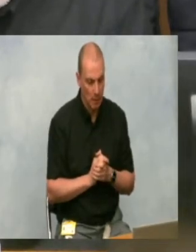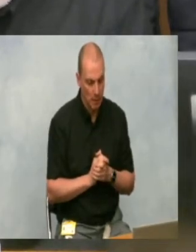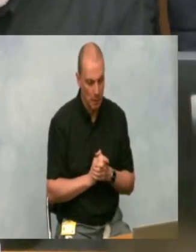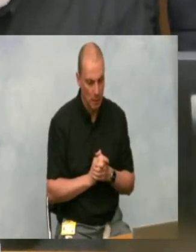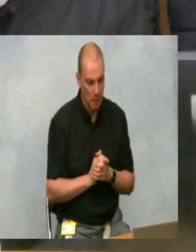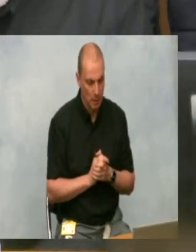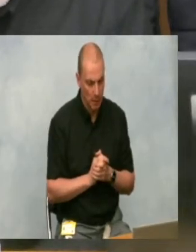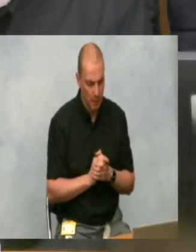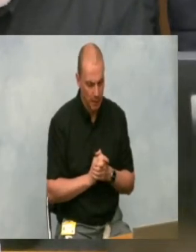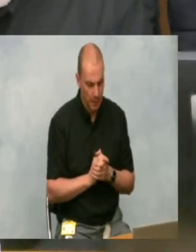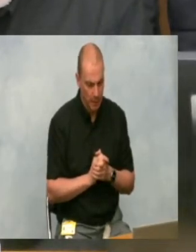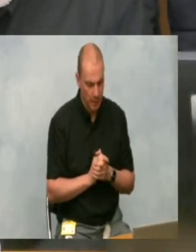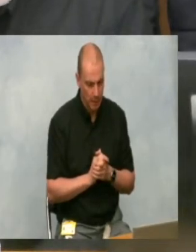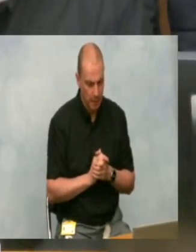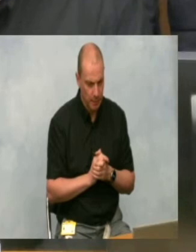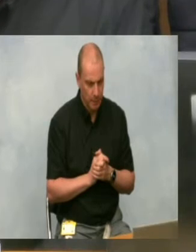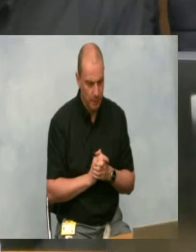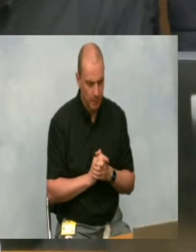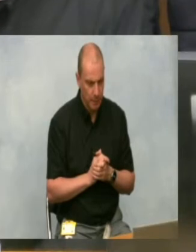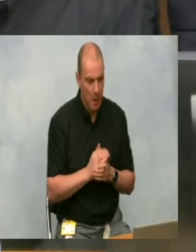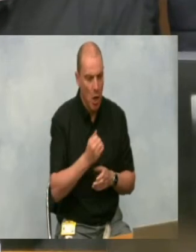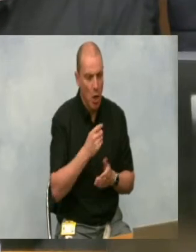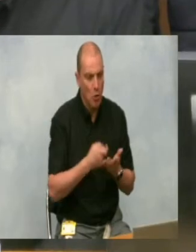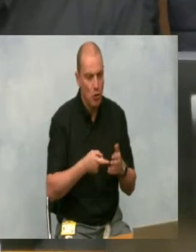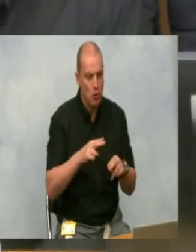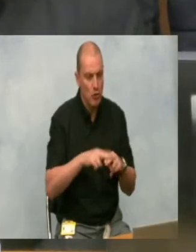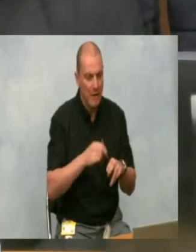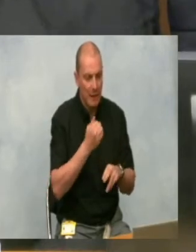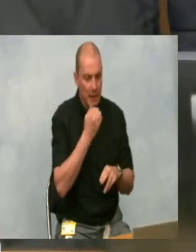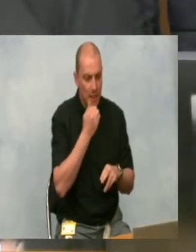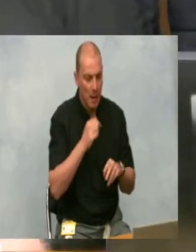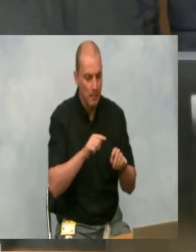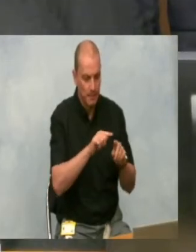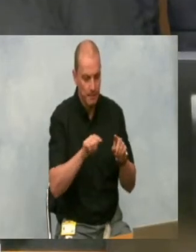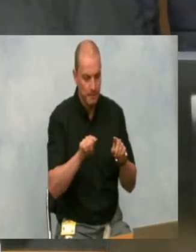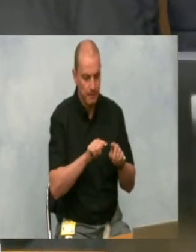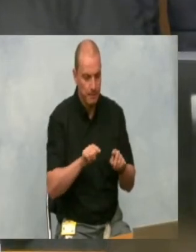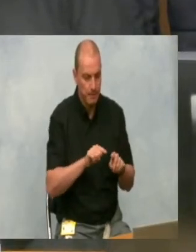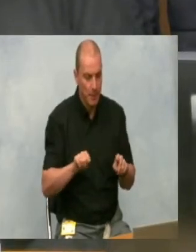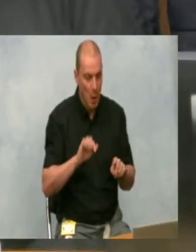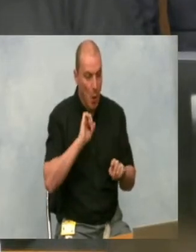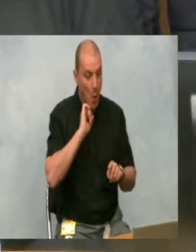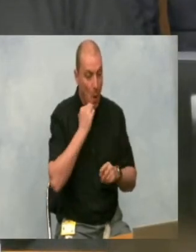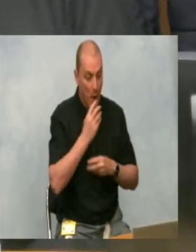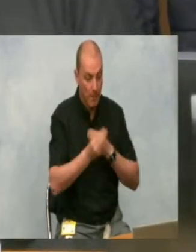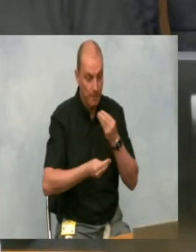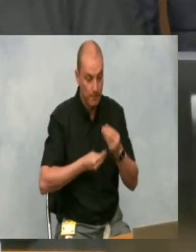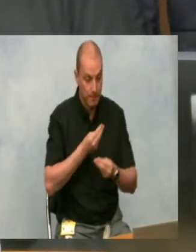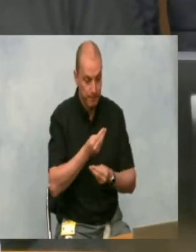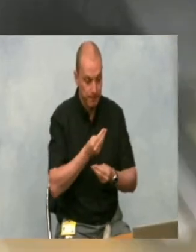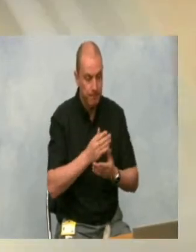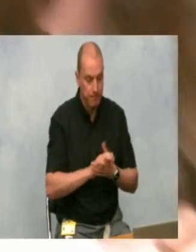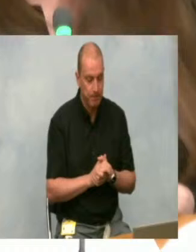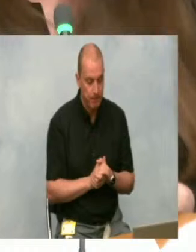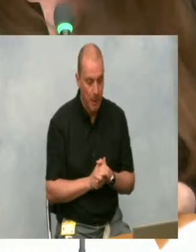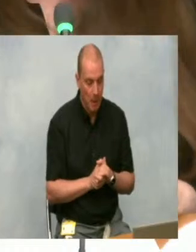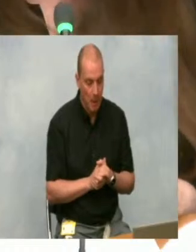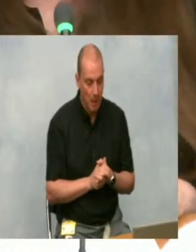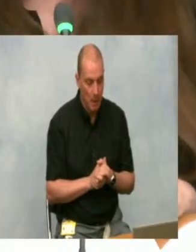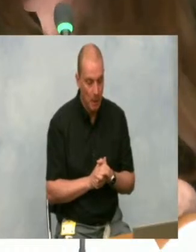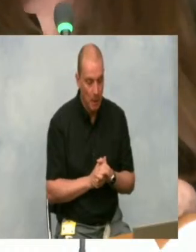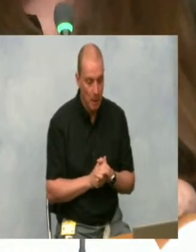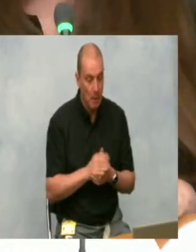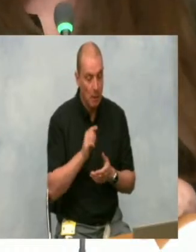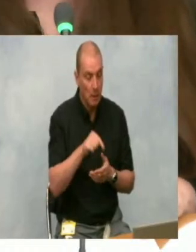reference PL21 1697, and I'm going to ask Annette Finnan to take us through that report, please. Thank you, Chair.